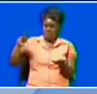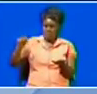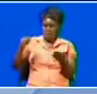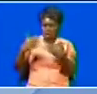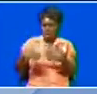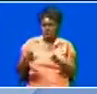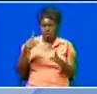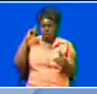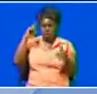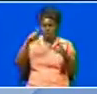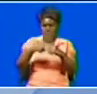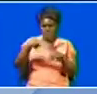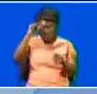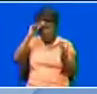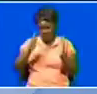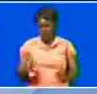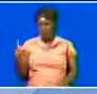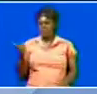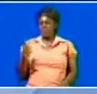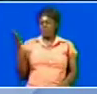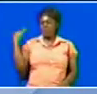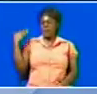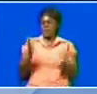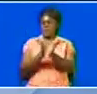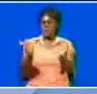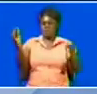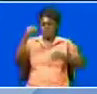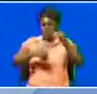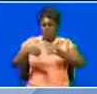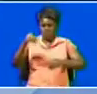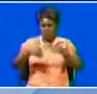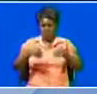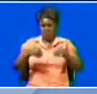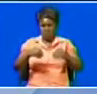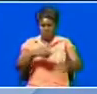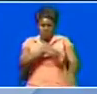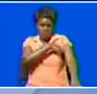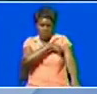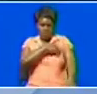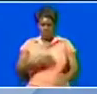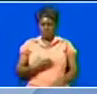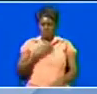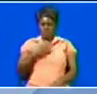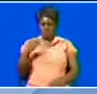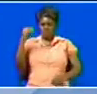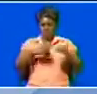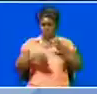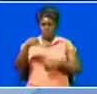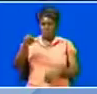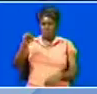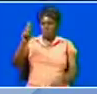lost in his bid for Nairobi governorship in the last general elections, was a chief guest at a fundraiser in Oscar